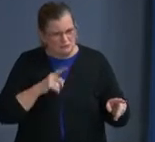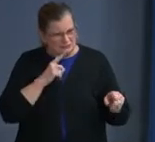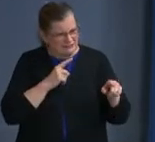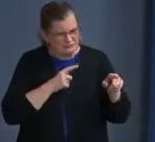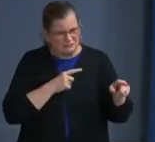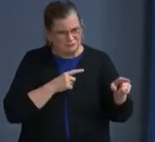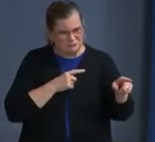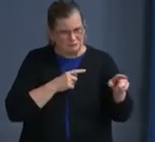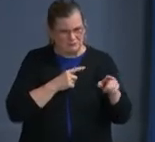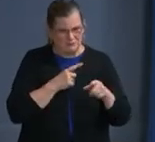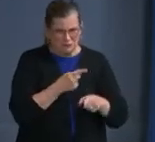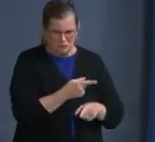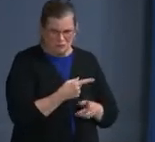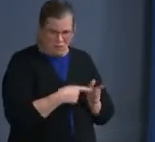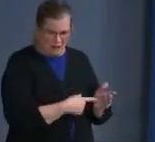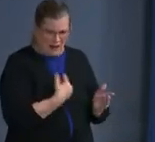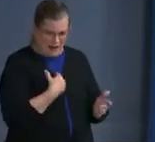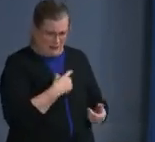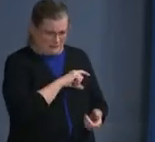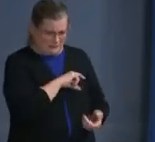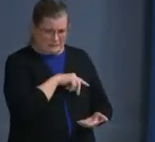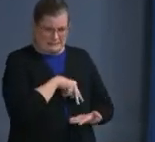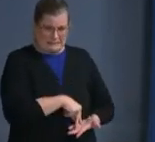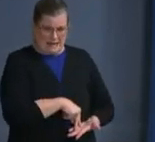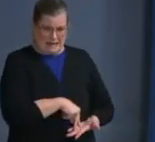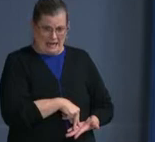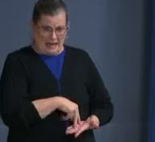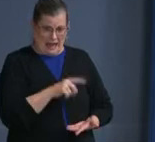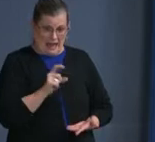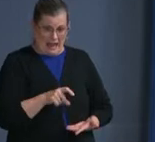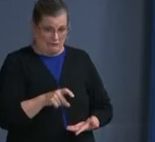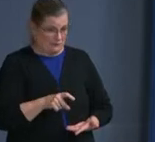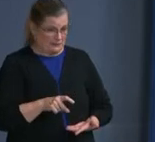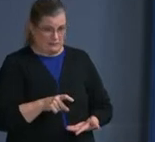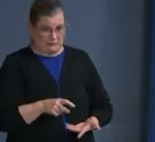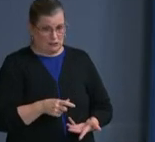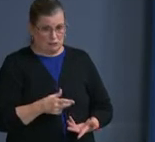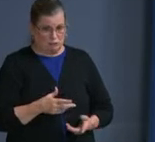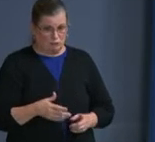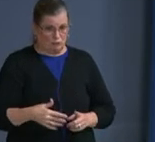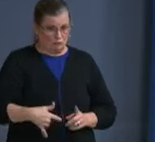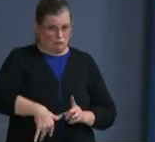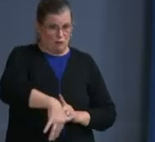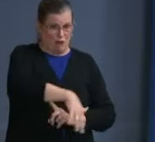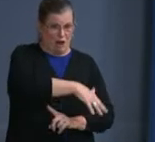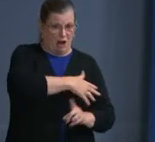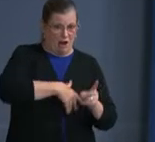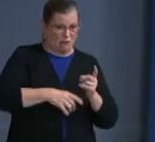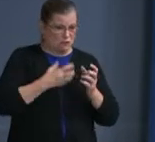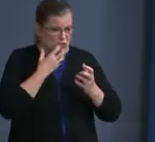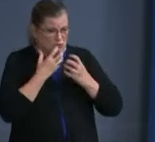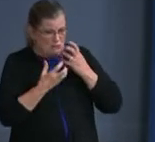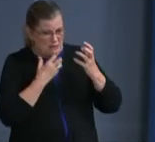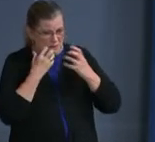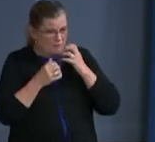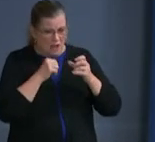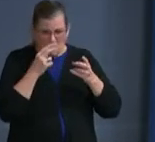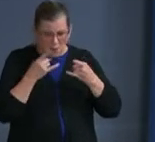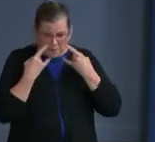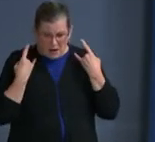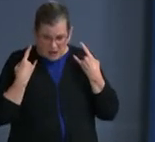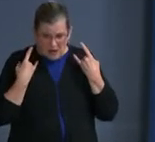you have your officers standing in where they have to be, and they're surrounded by people who are screaming and are not wearing